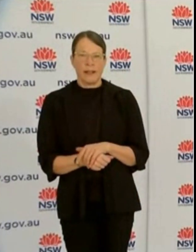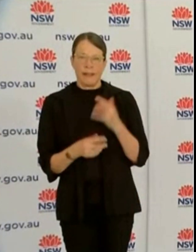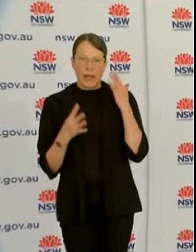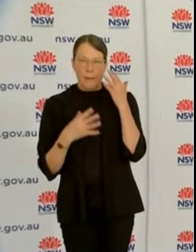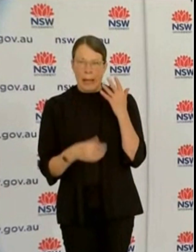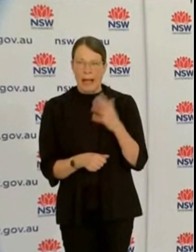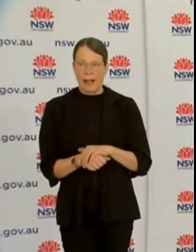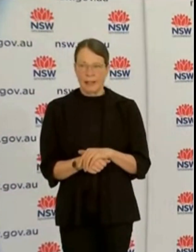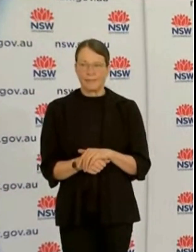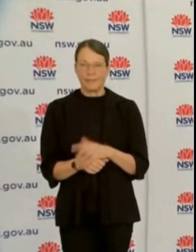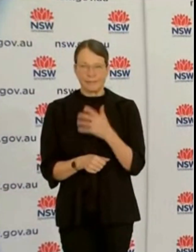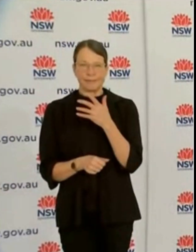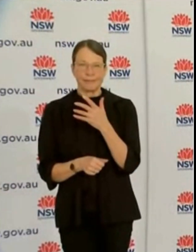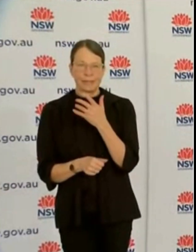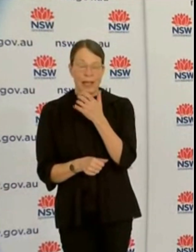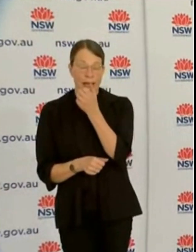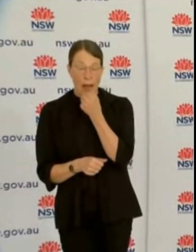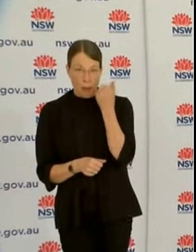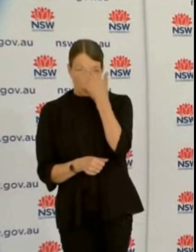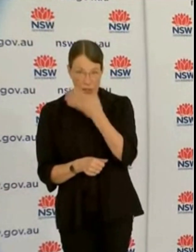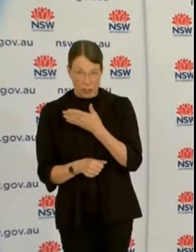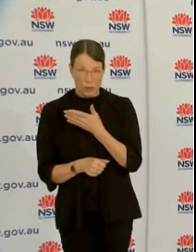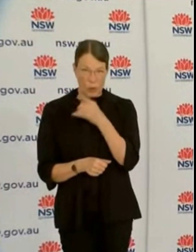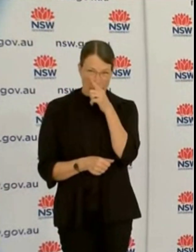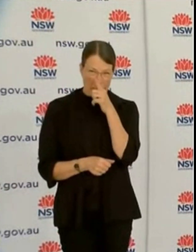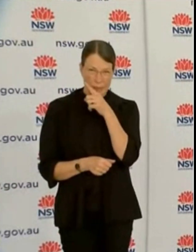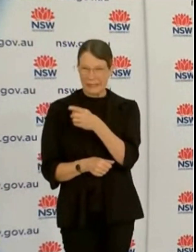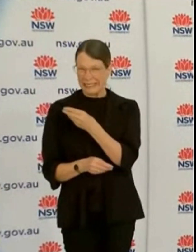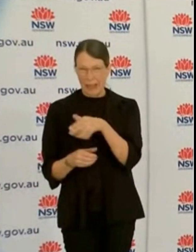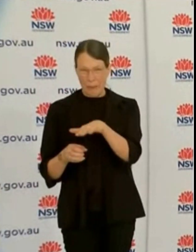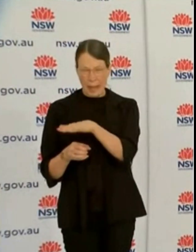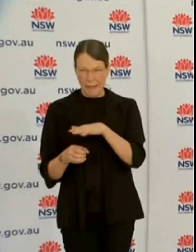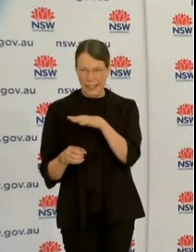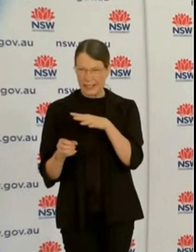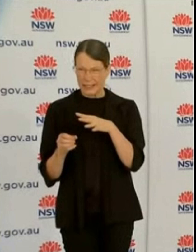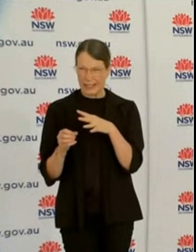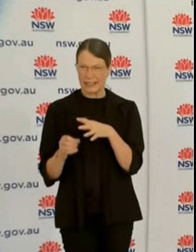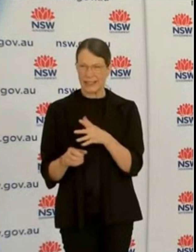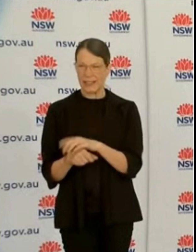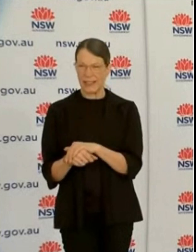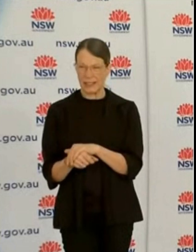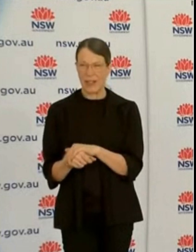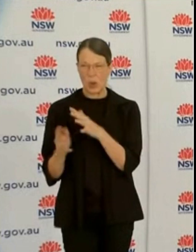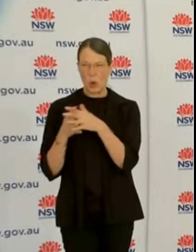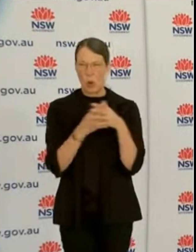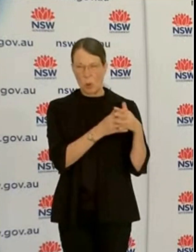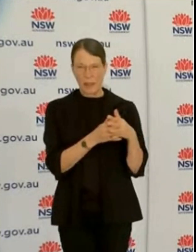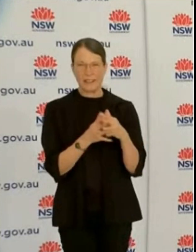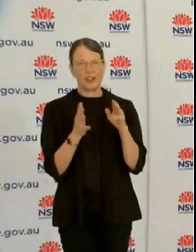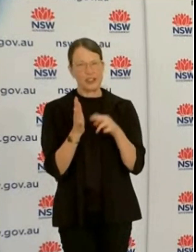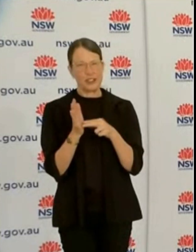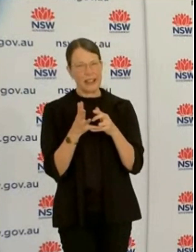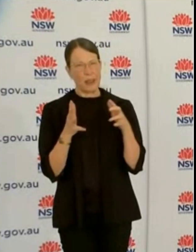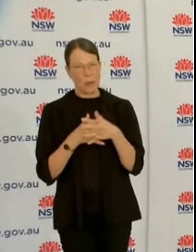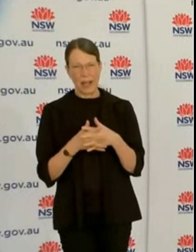there. A woman passed away actually 2 days ago, and they're struggling with food supplies. Now, we know that some families outside of the